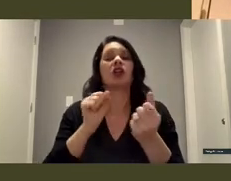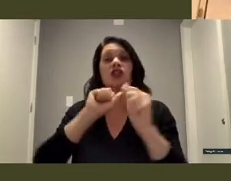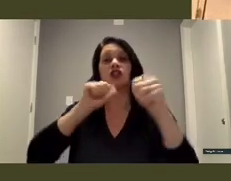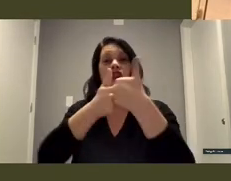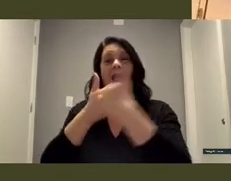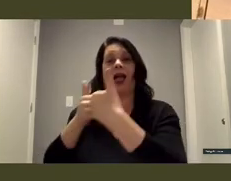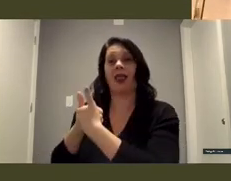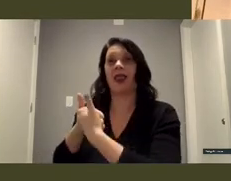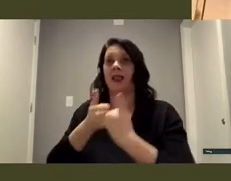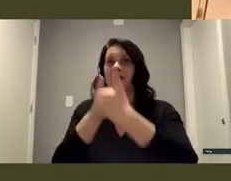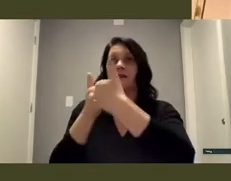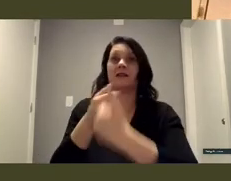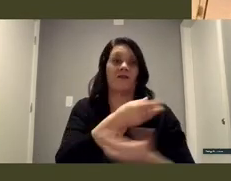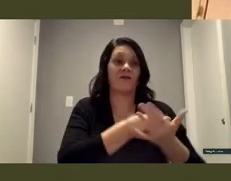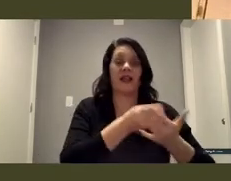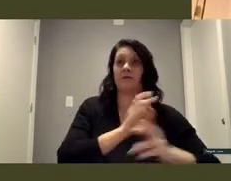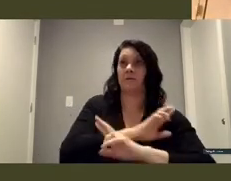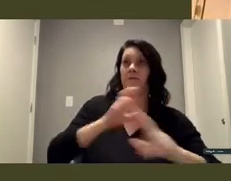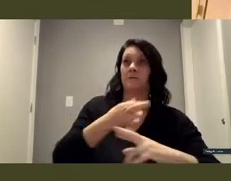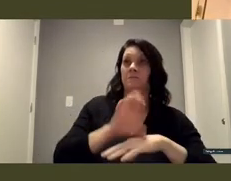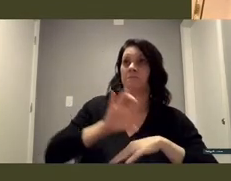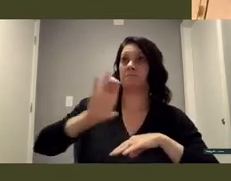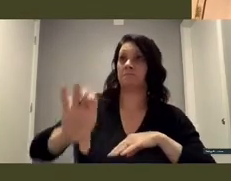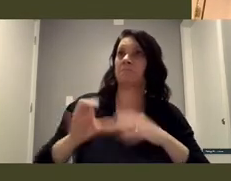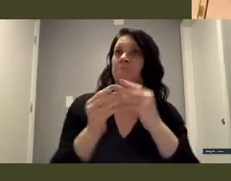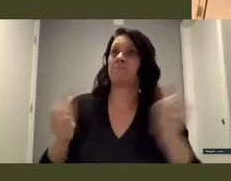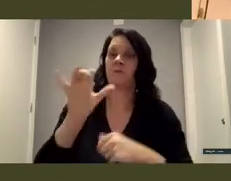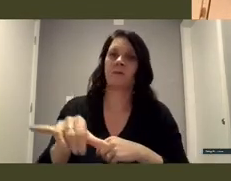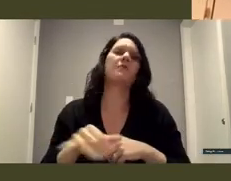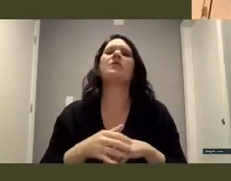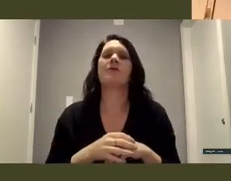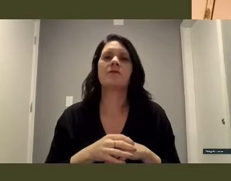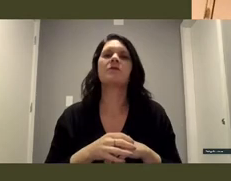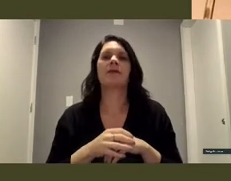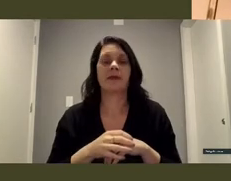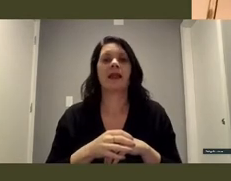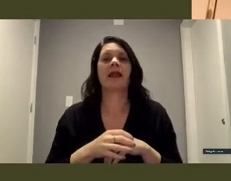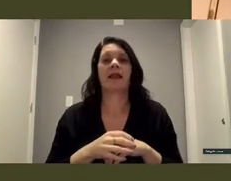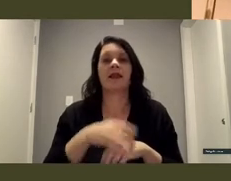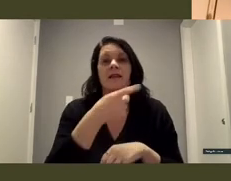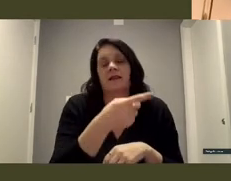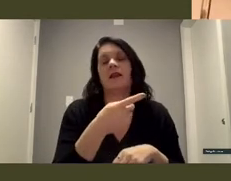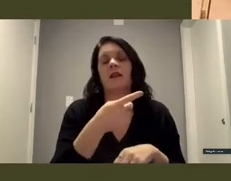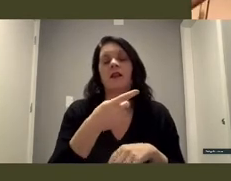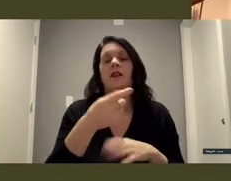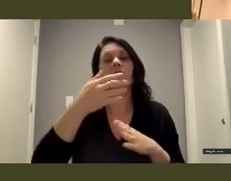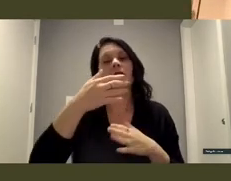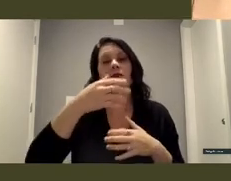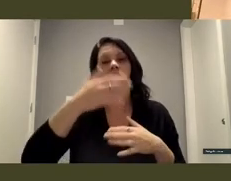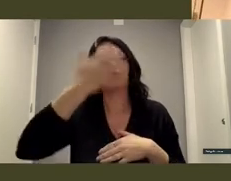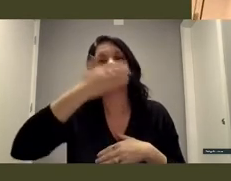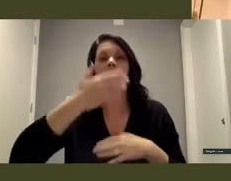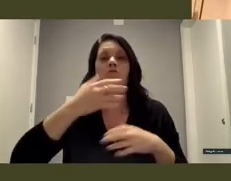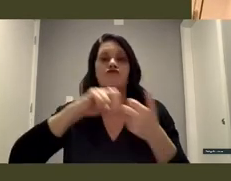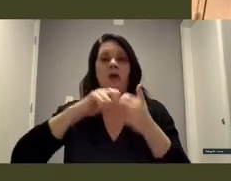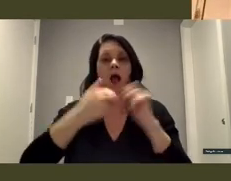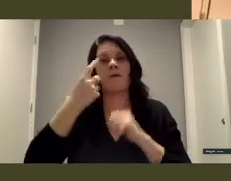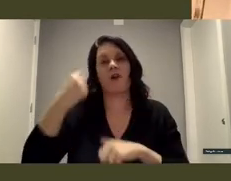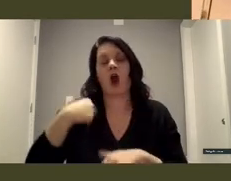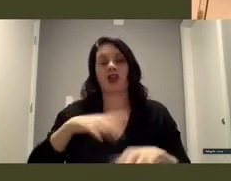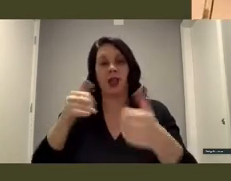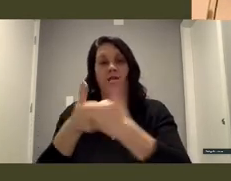are, you know, small island developing states who are perhaps at the forefront of this challenge. And so